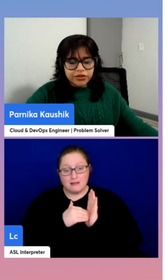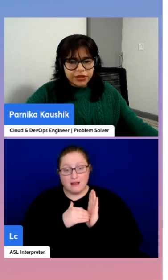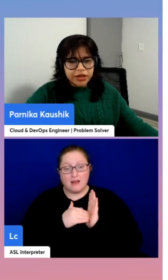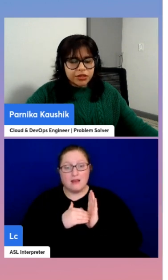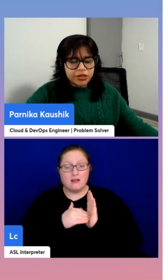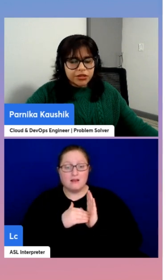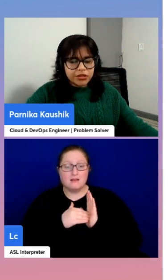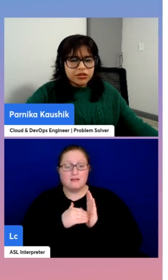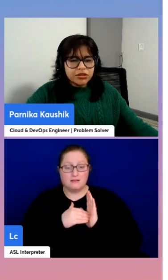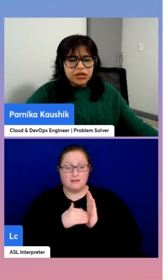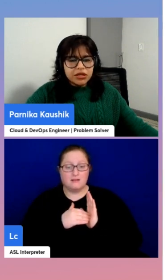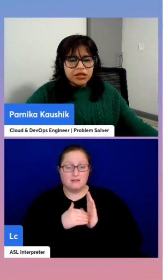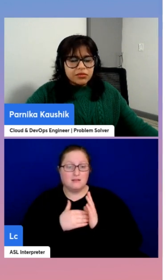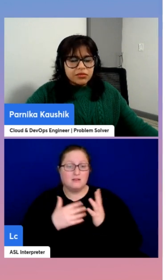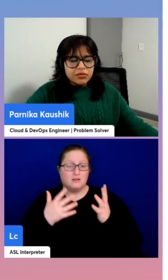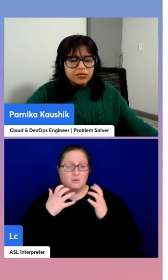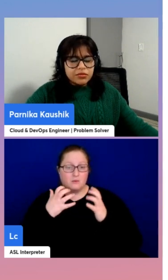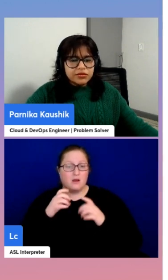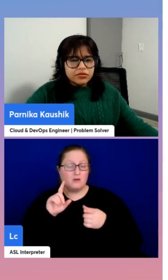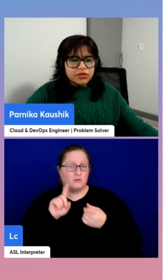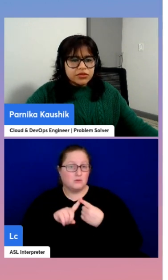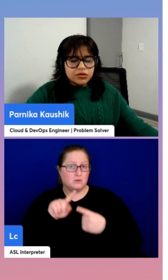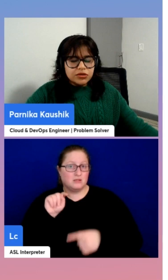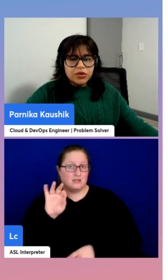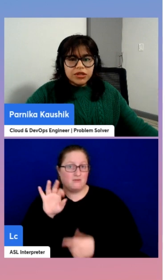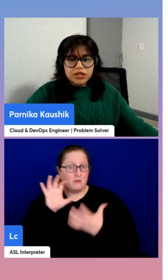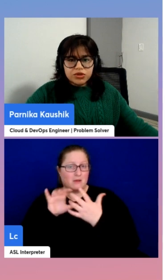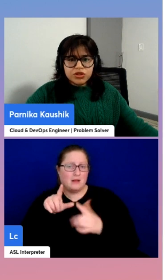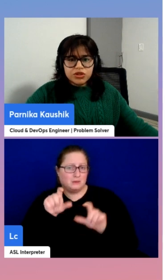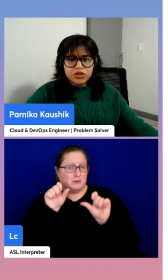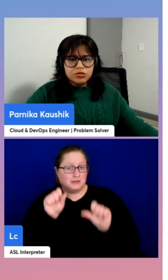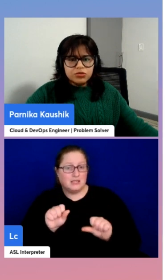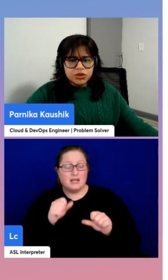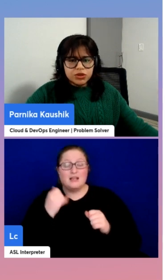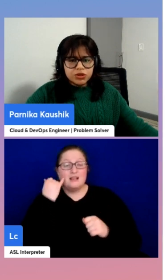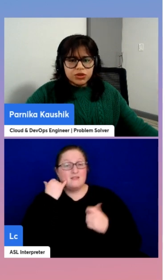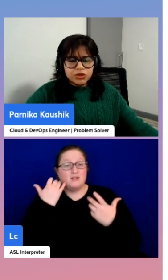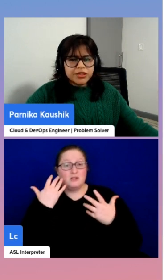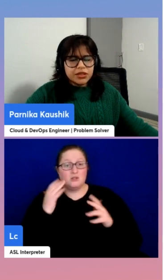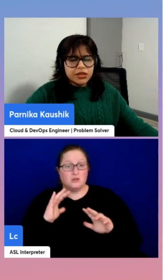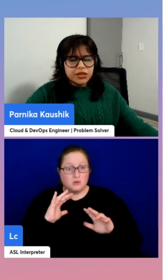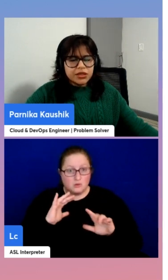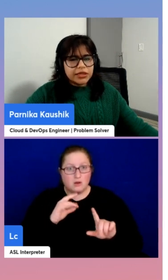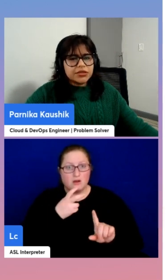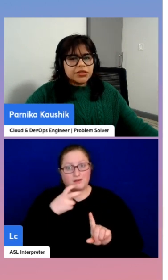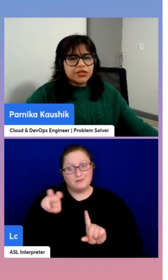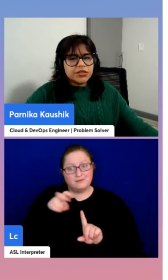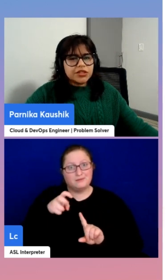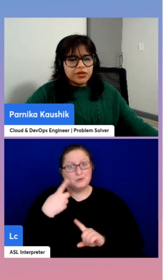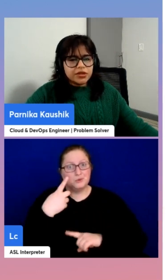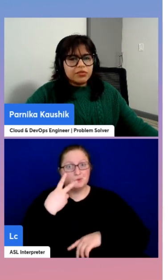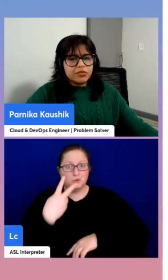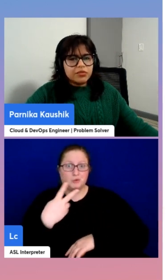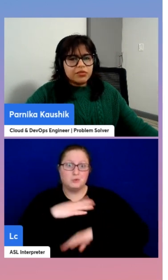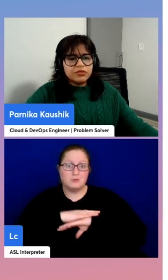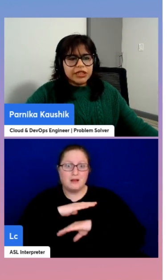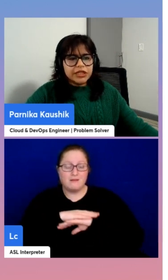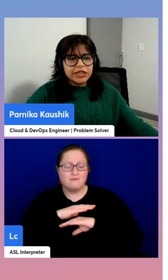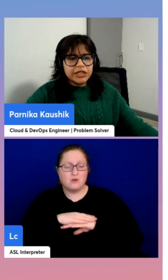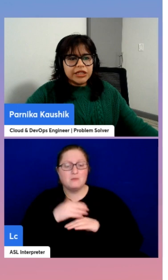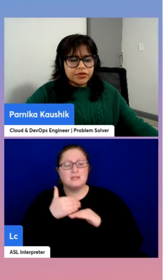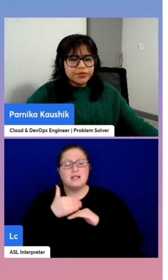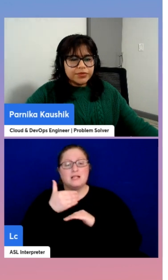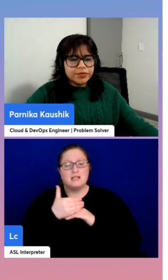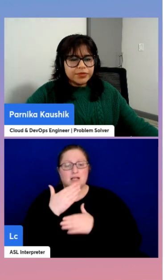Terraform Cloud UI, you're welcome to. But if you don't want to switch to 2 platforms, the next section of the demo is going to